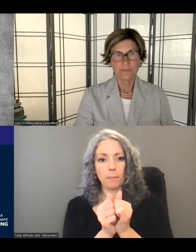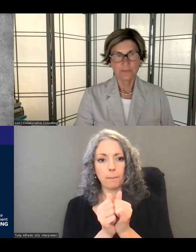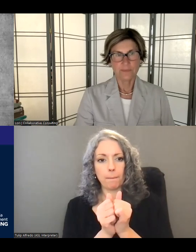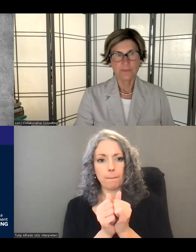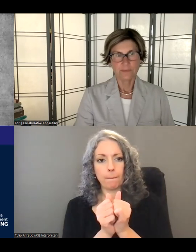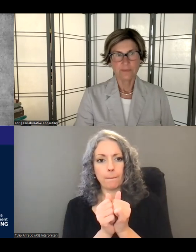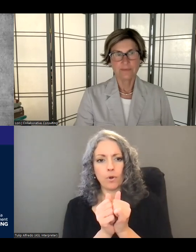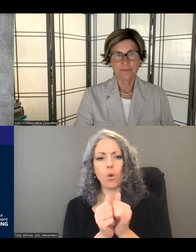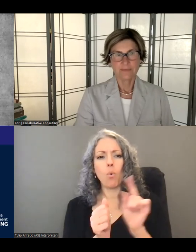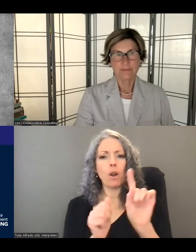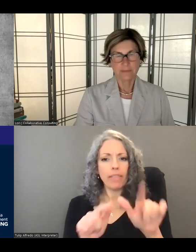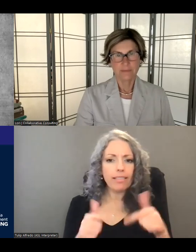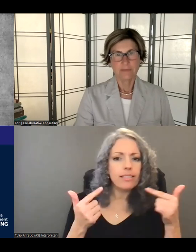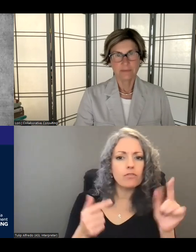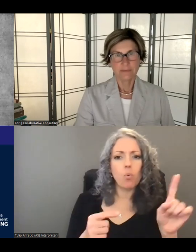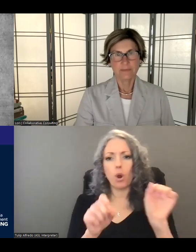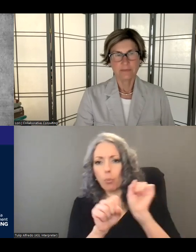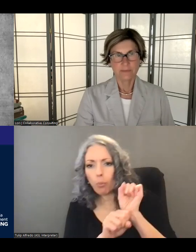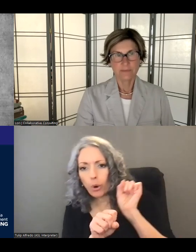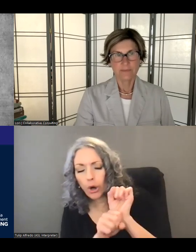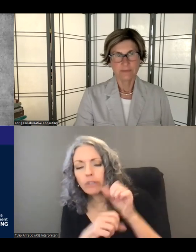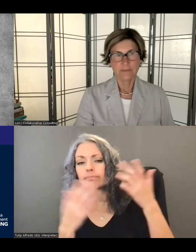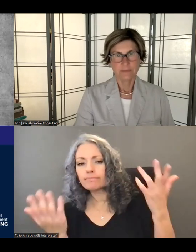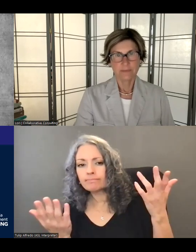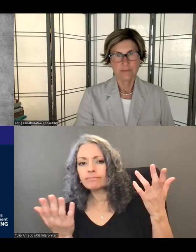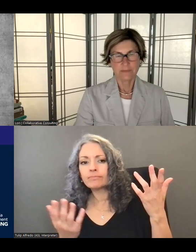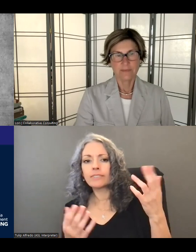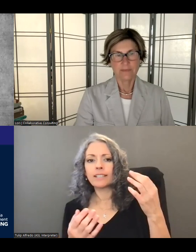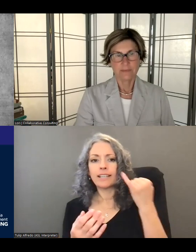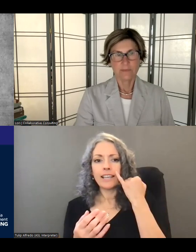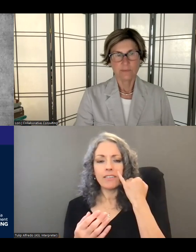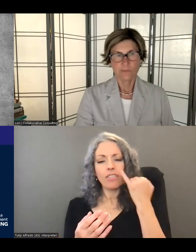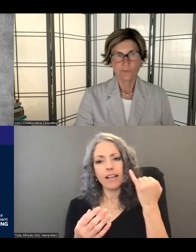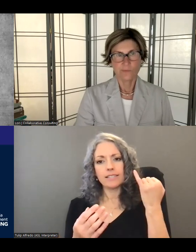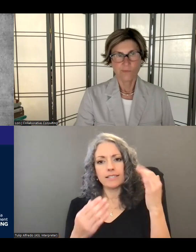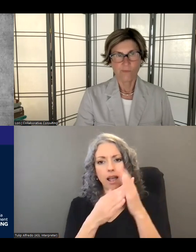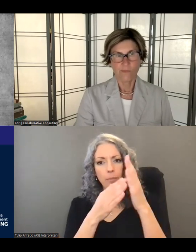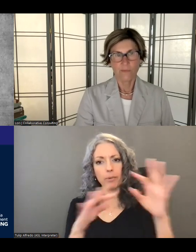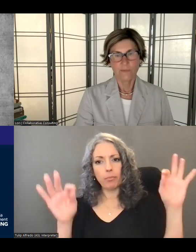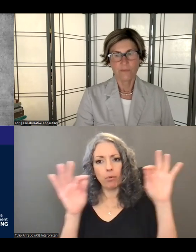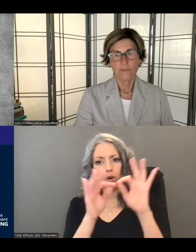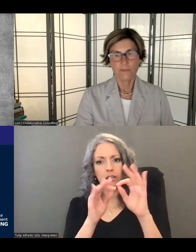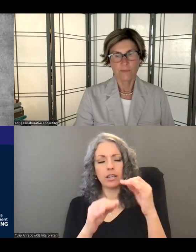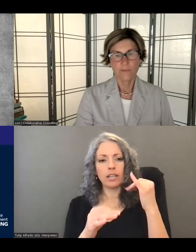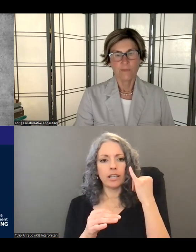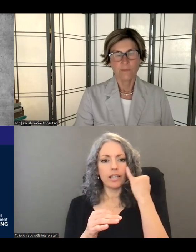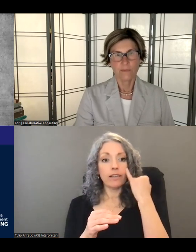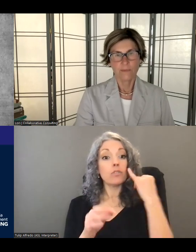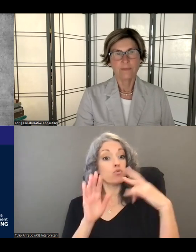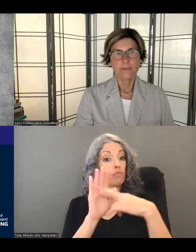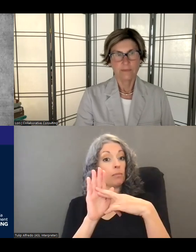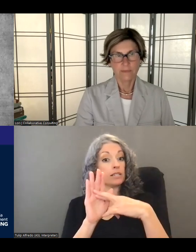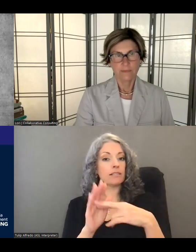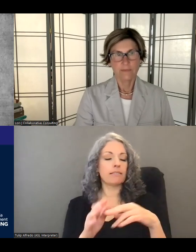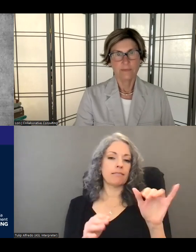they have lived, where they have worked, and whether that's primarily, if there's overrepresentation of, say, Los